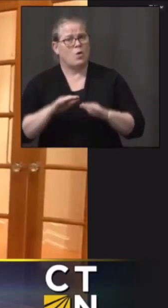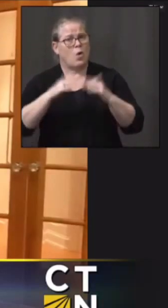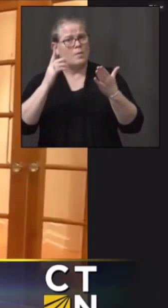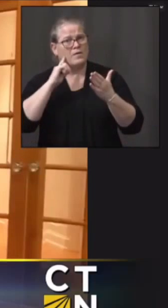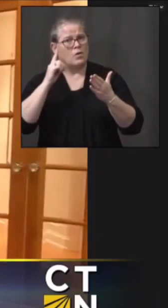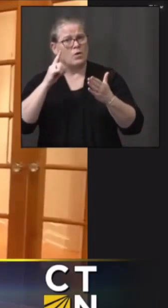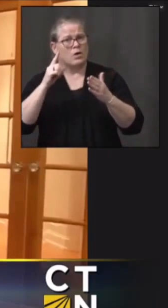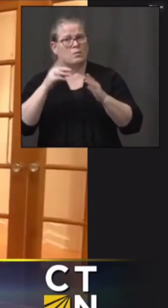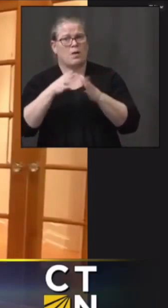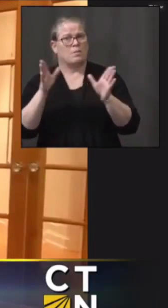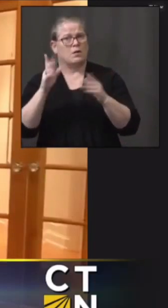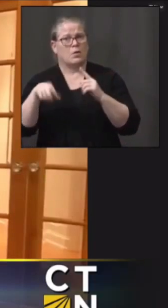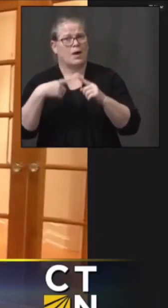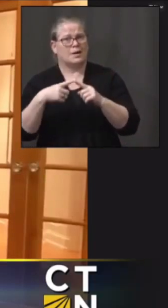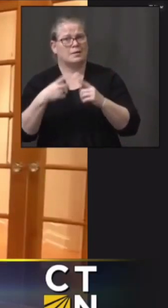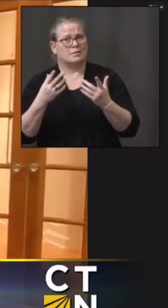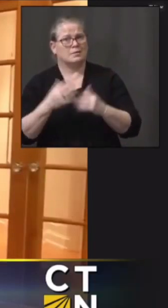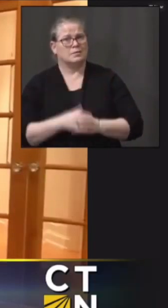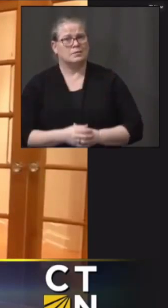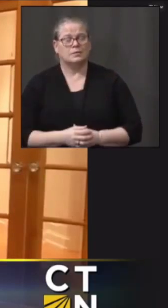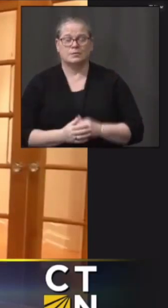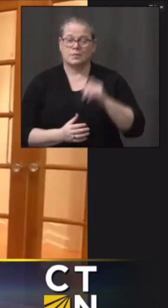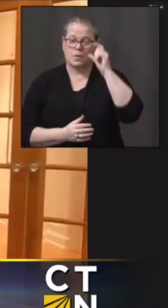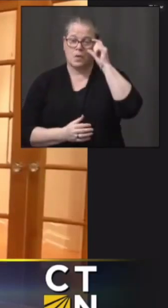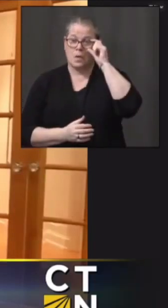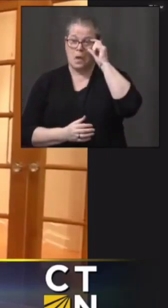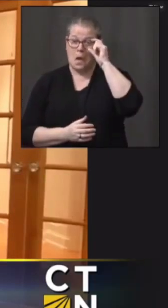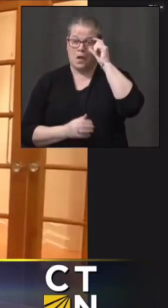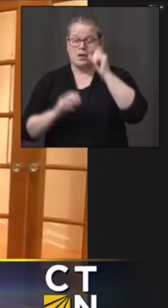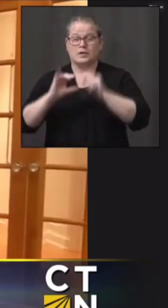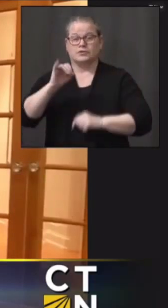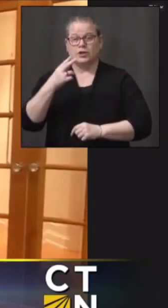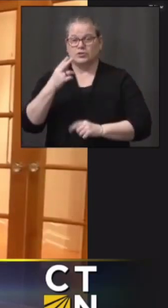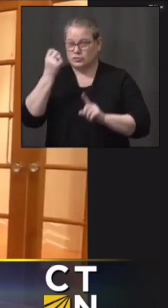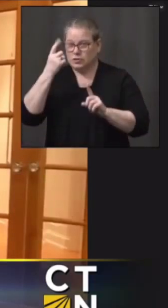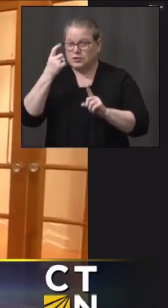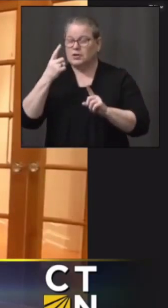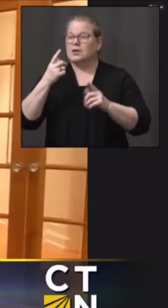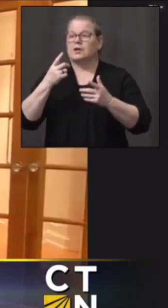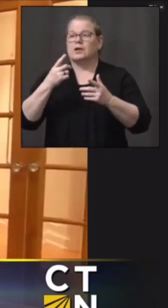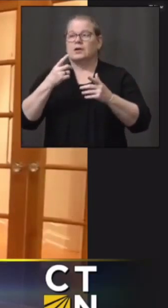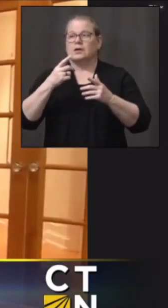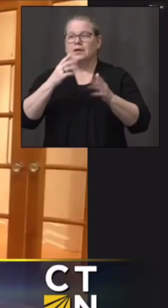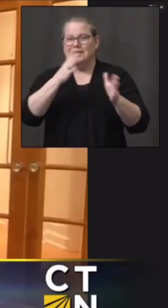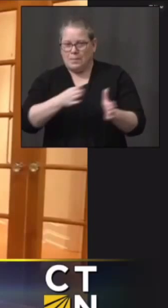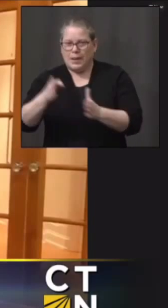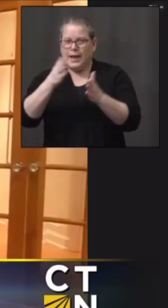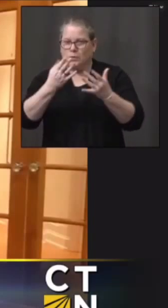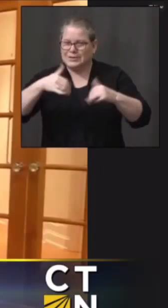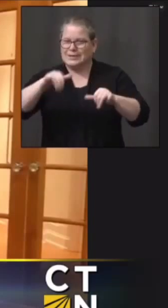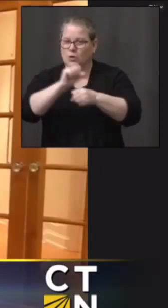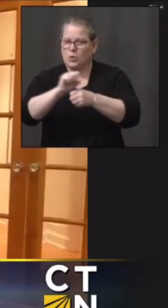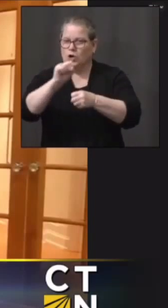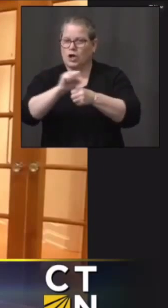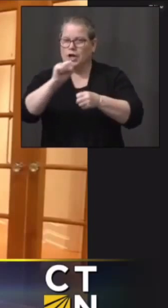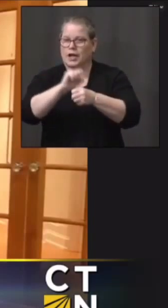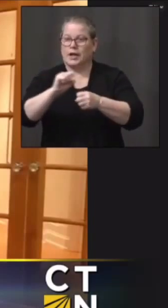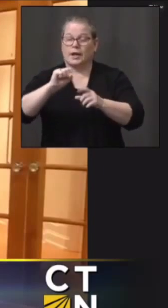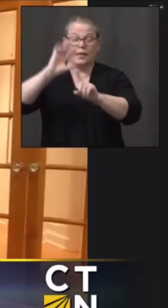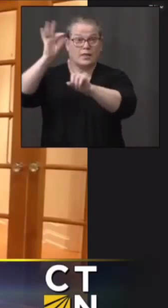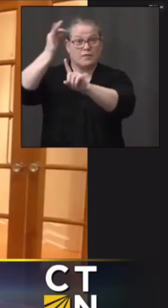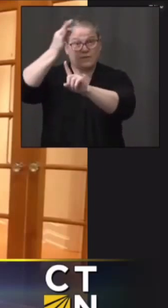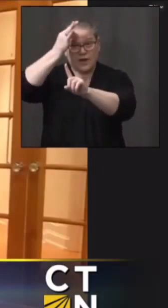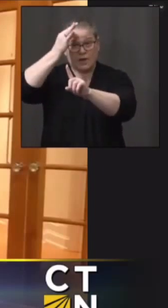I'm not sure what. As we've been discussing, the plan is coming together as we go based on, additional guidance from the federal government